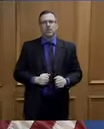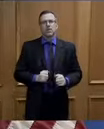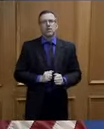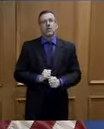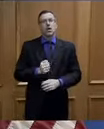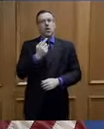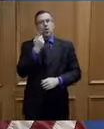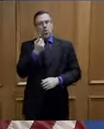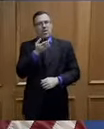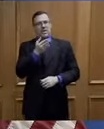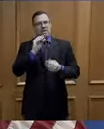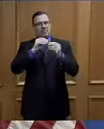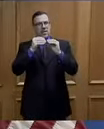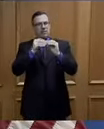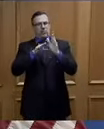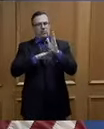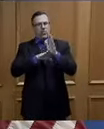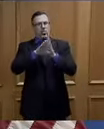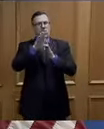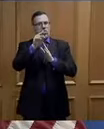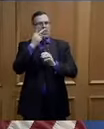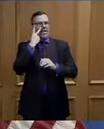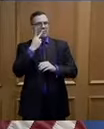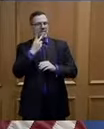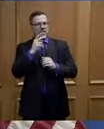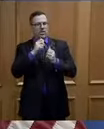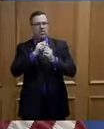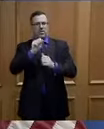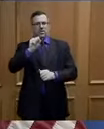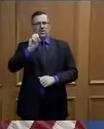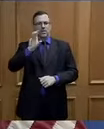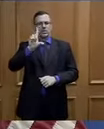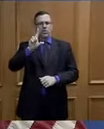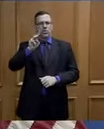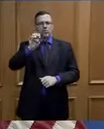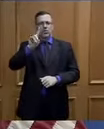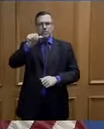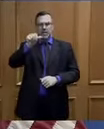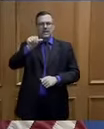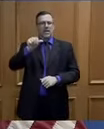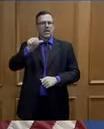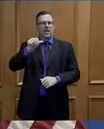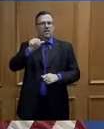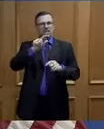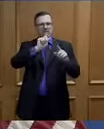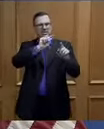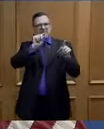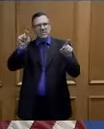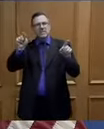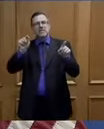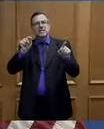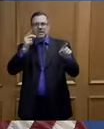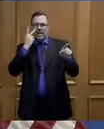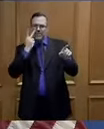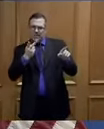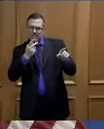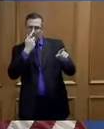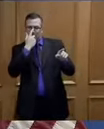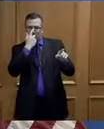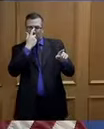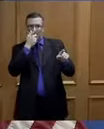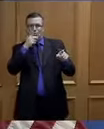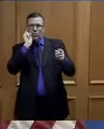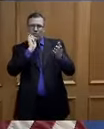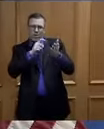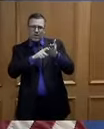trend that I have seen in social media outlets and in other media outlets recently. You may have noticed that over the last